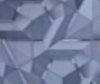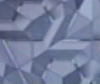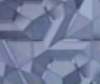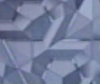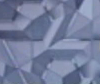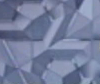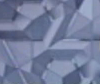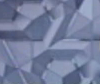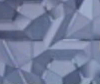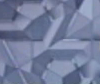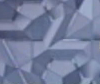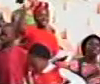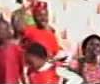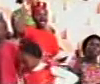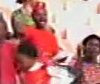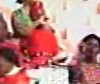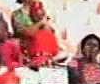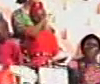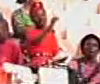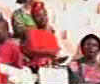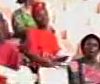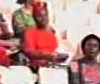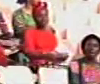rising stars!